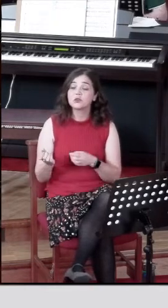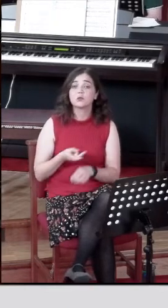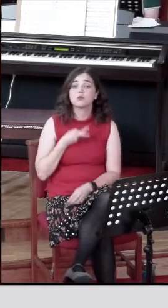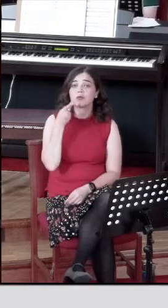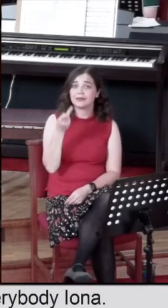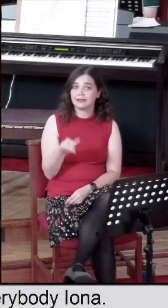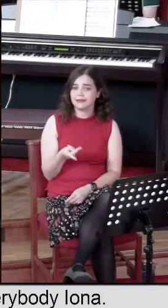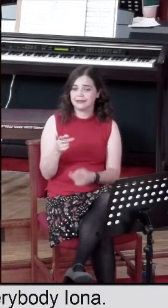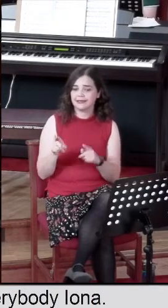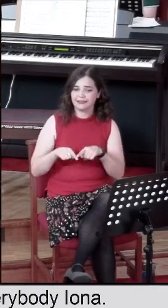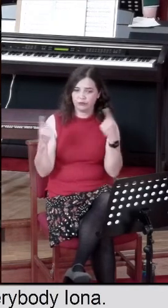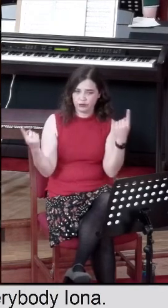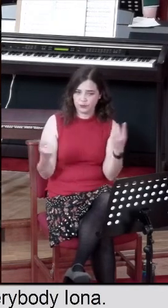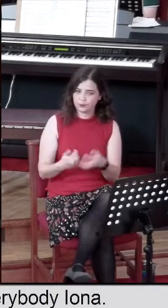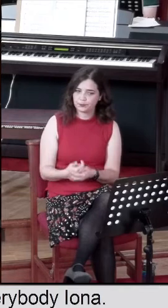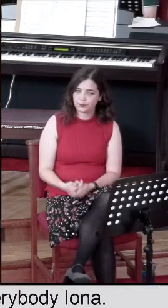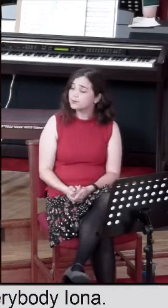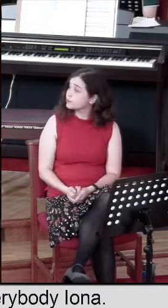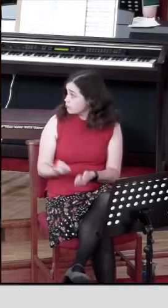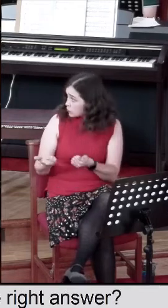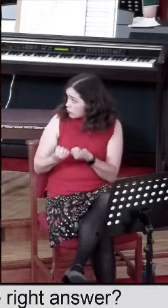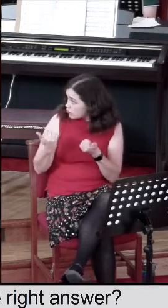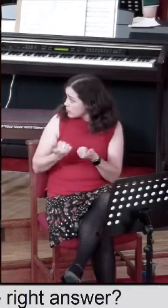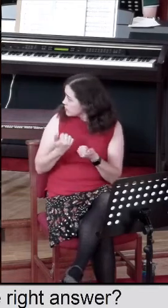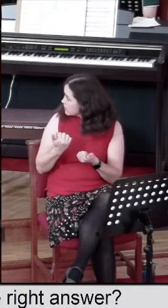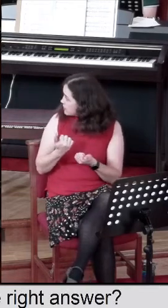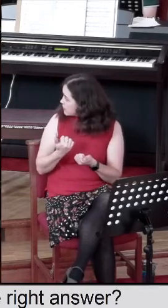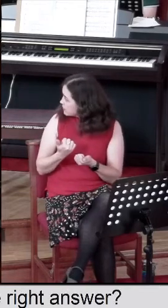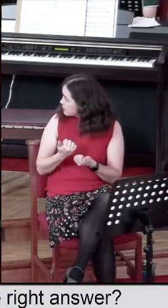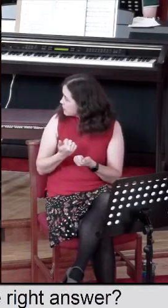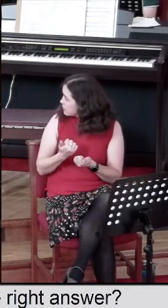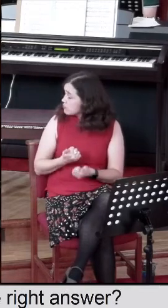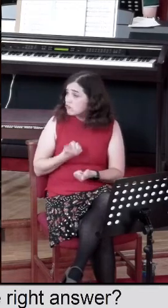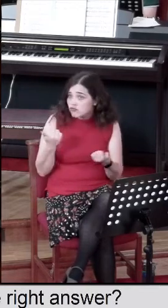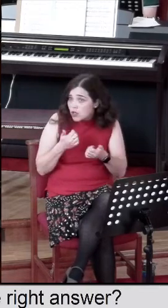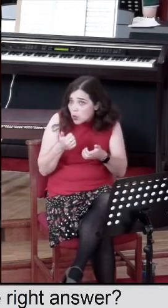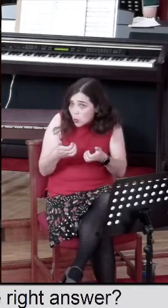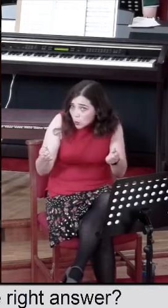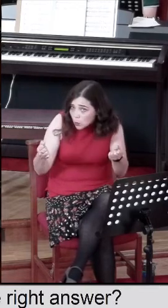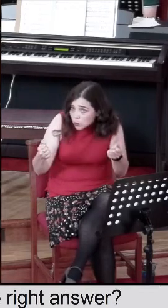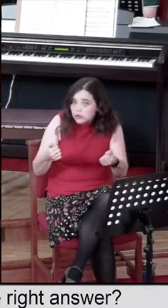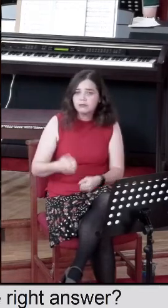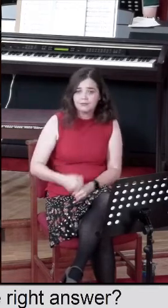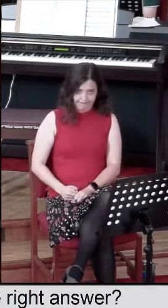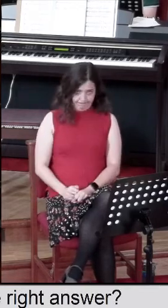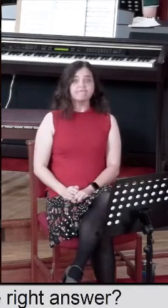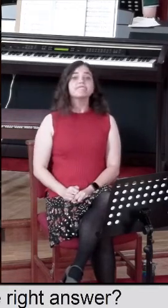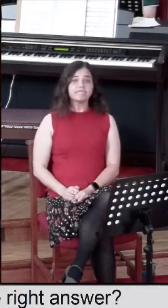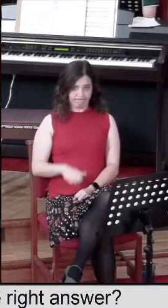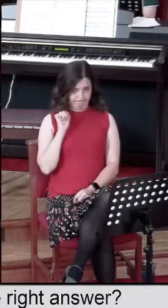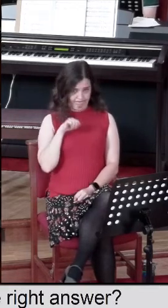one. You okay? Iona, you all right holding that? Yeah, good.